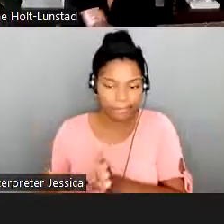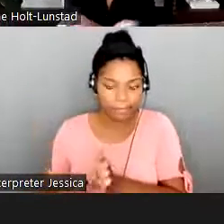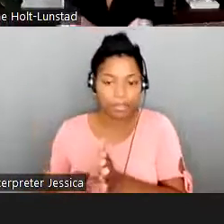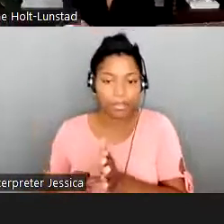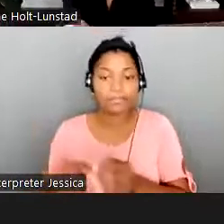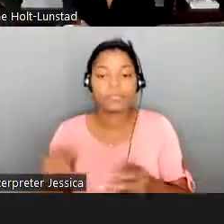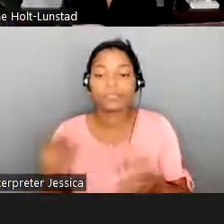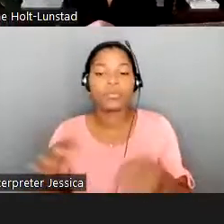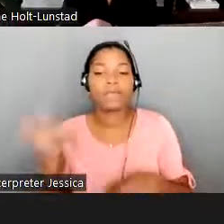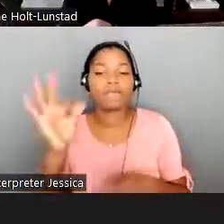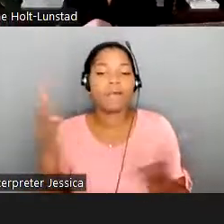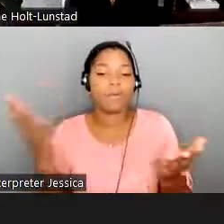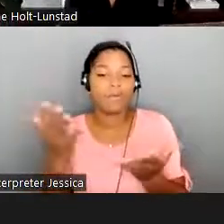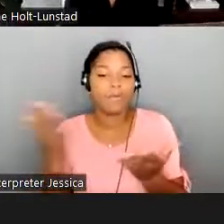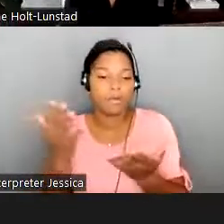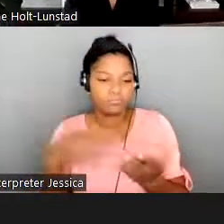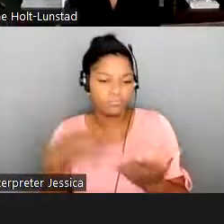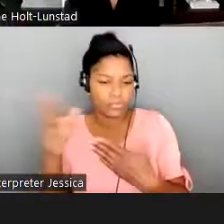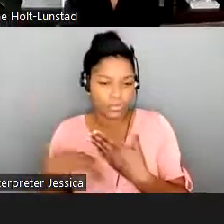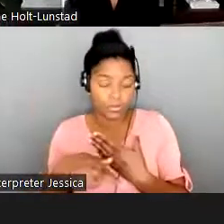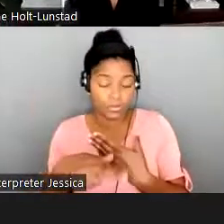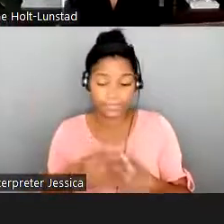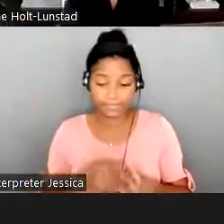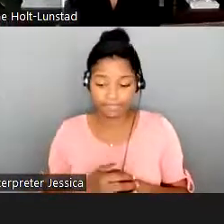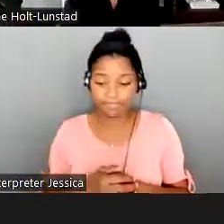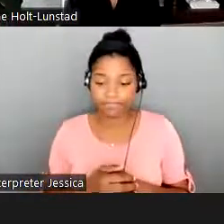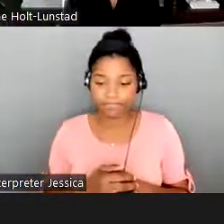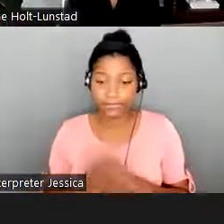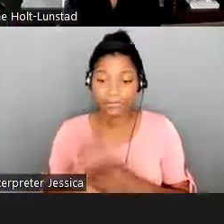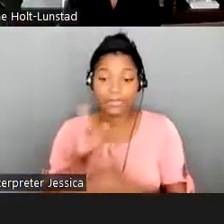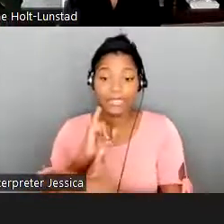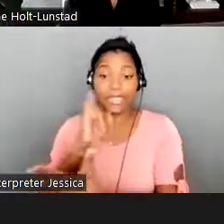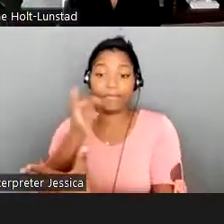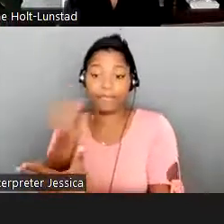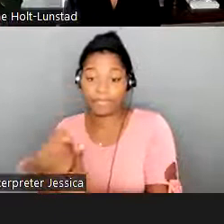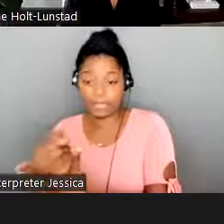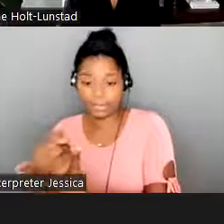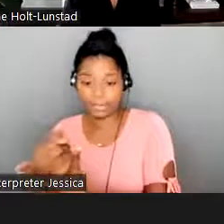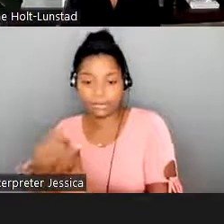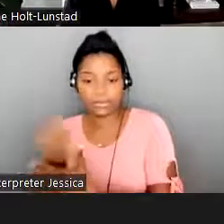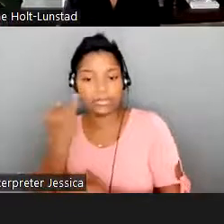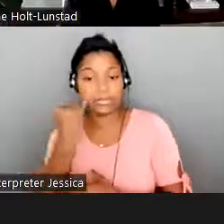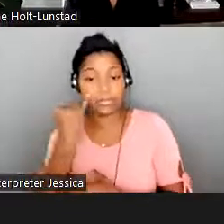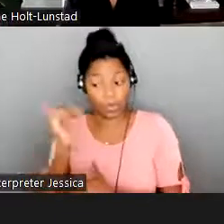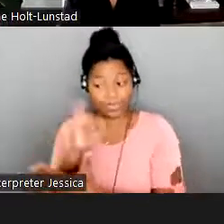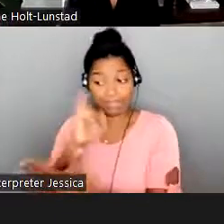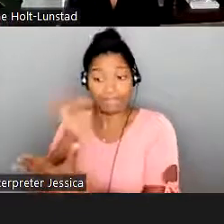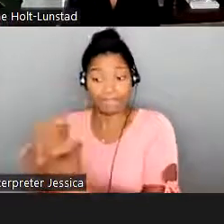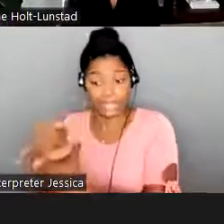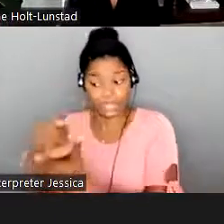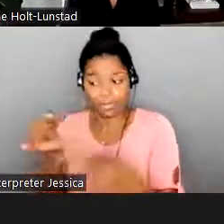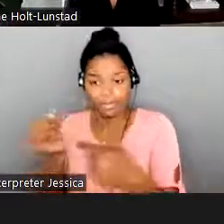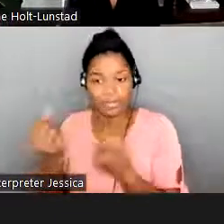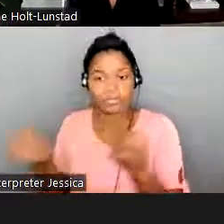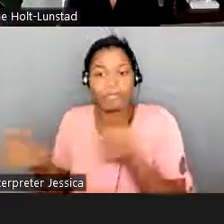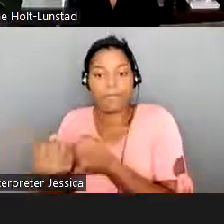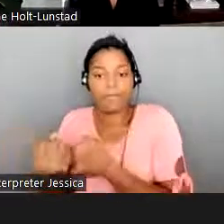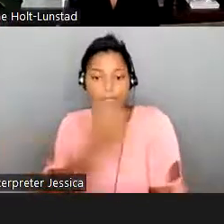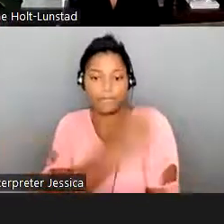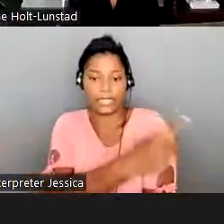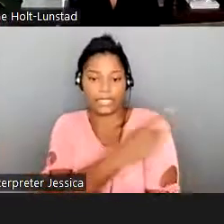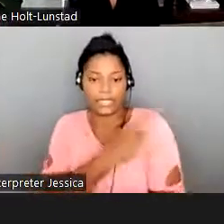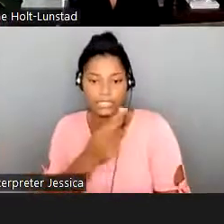did we find? What we found was that interventions that provided some kind of support to patients in addition